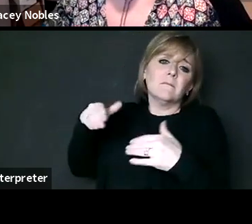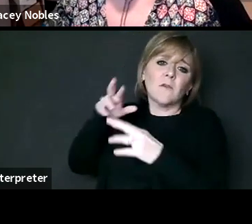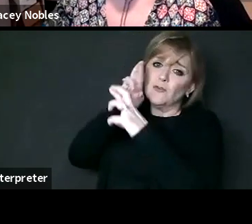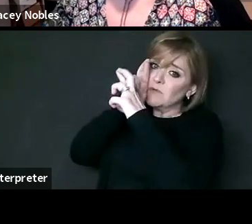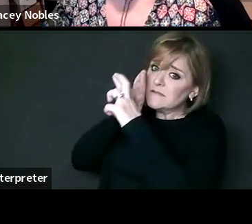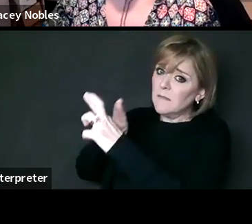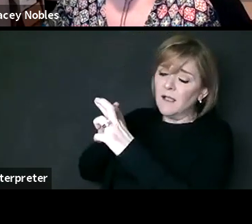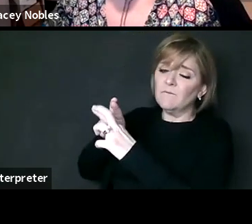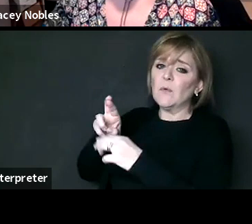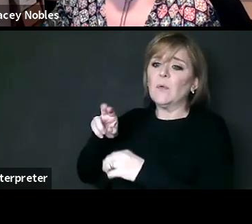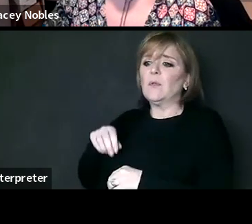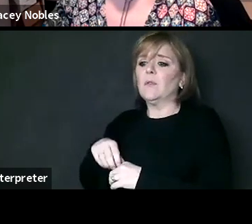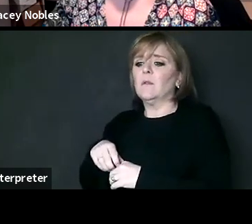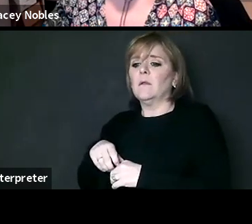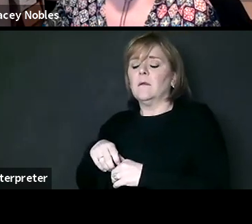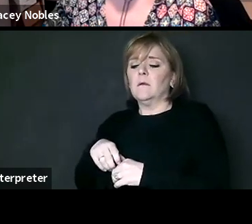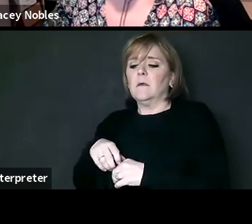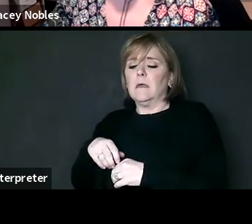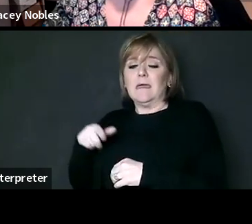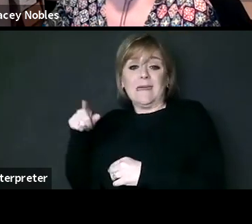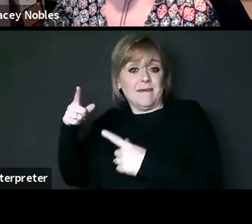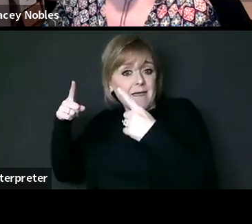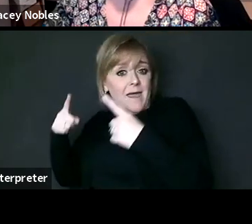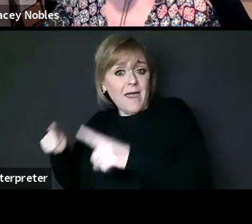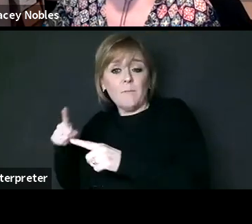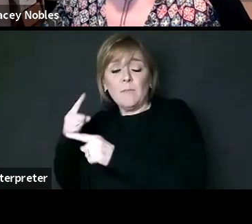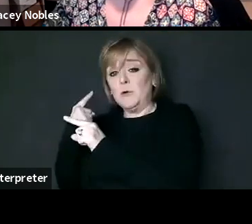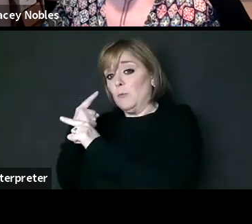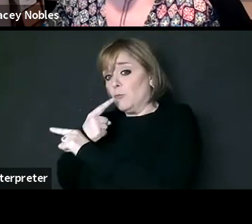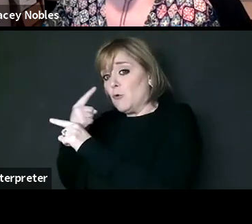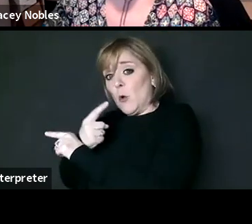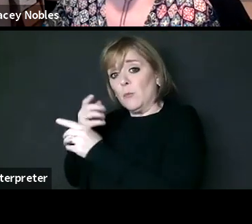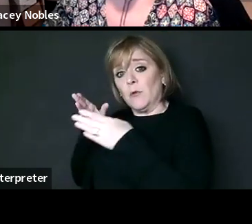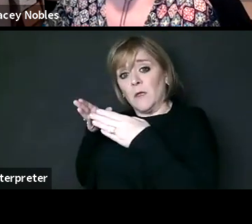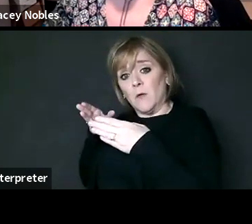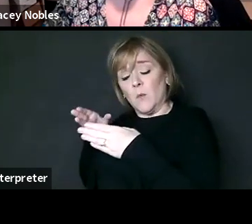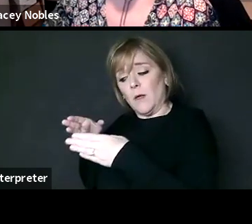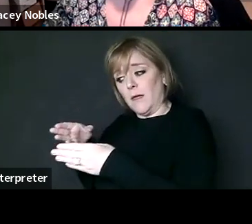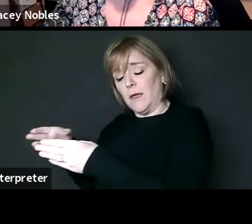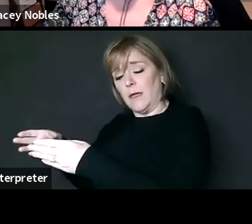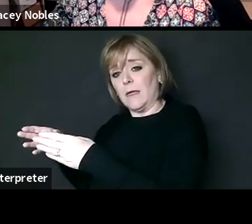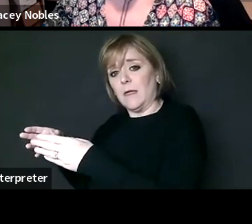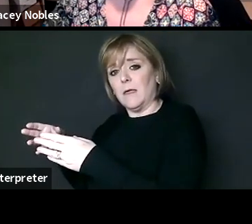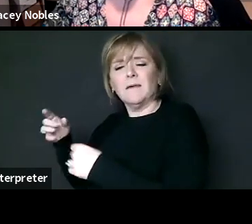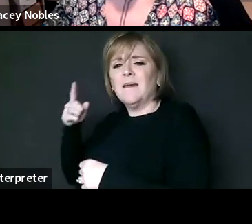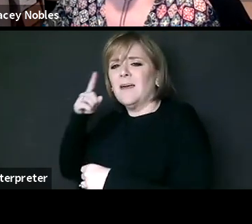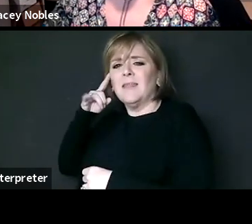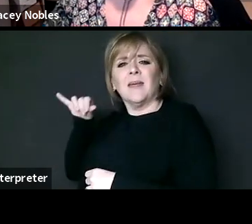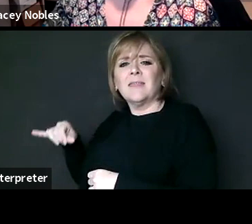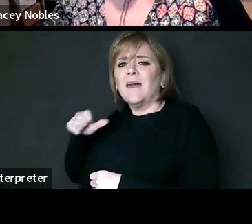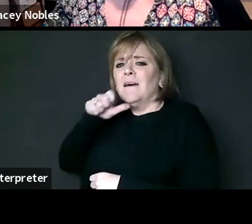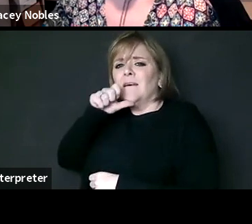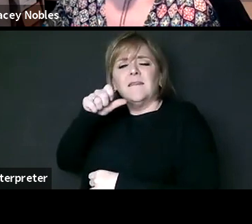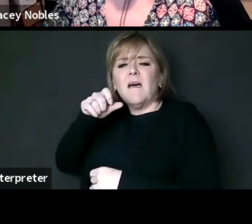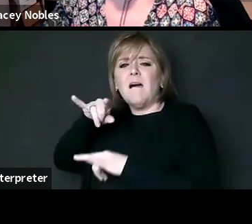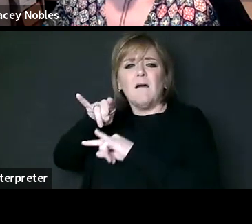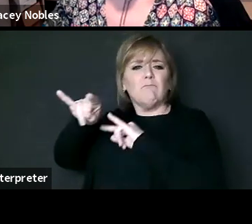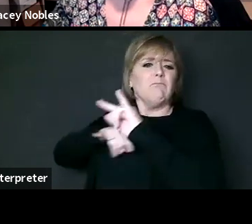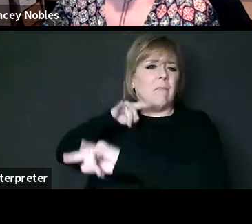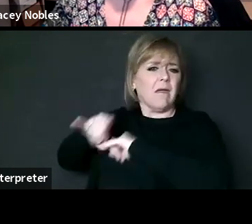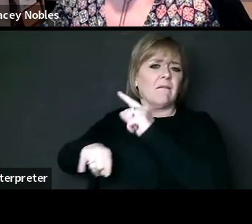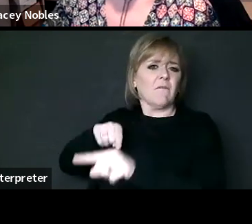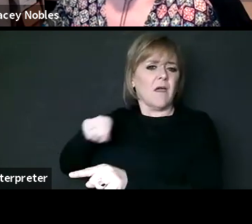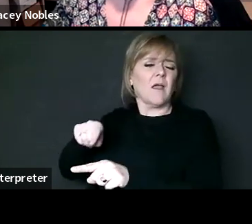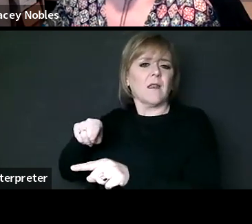in an appropriate way, and I think in no way was it an